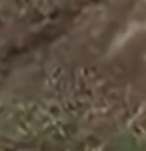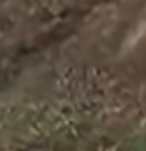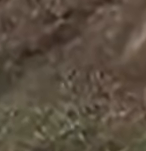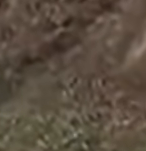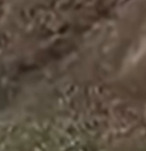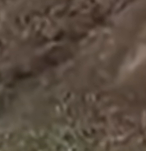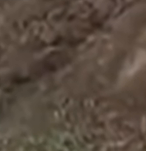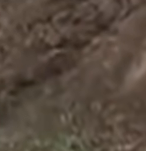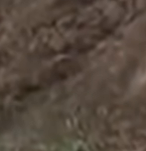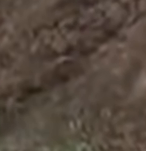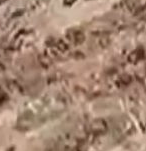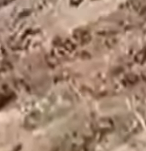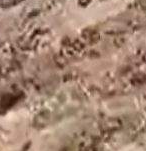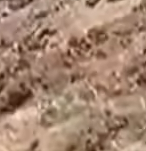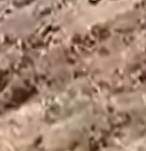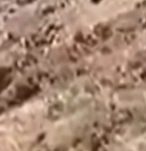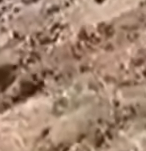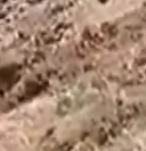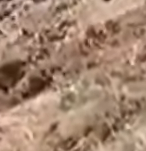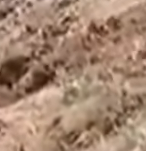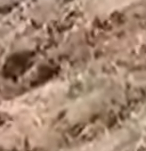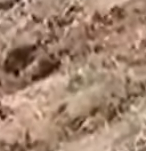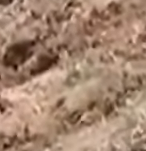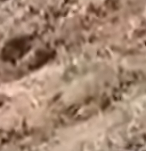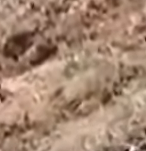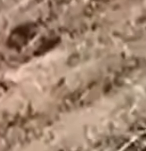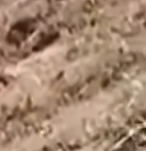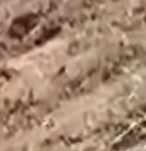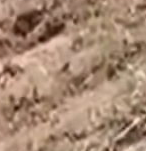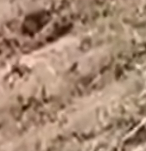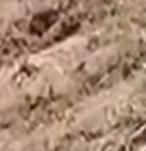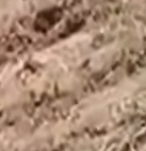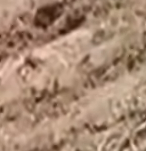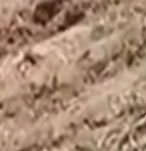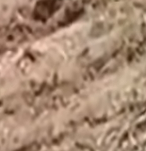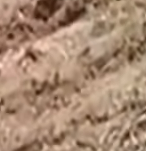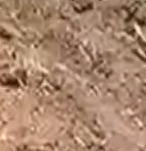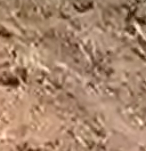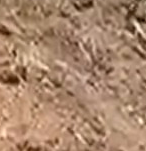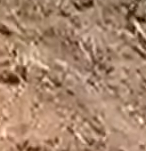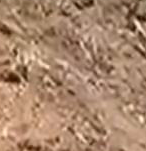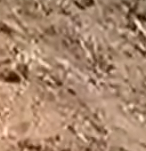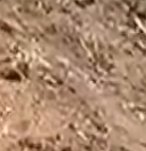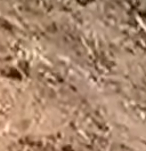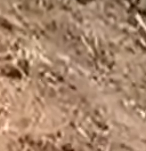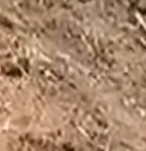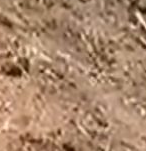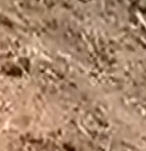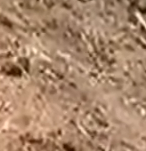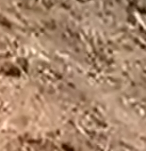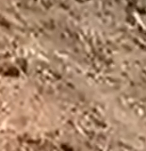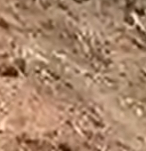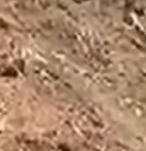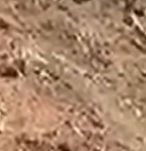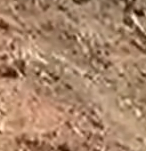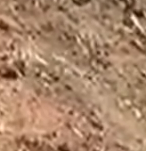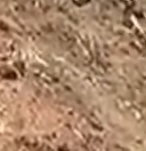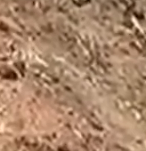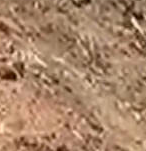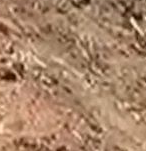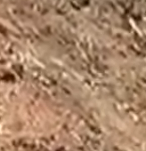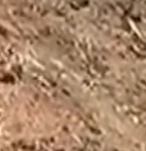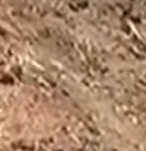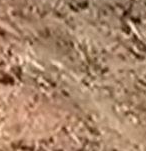another walking path. Our cameras captured a walking path already constructed on the bund of the reservoir. The existing walking path was constructed